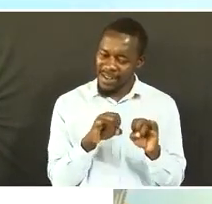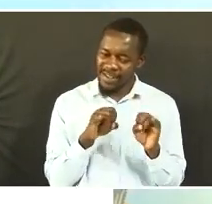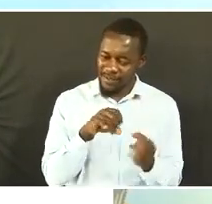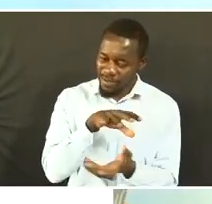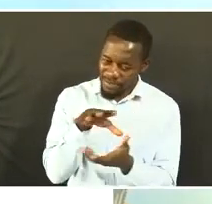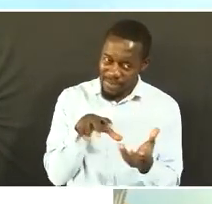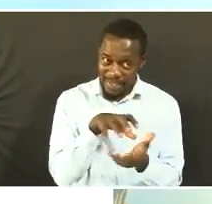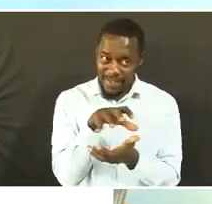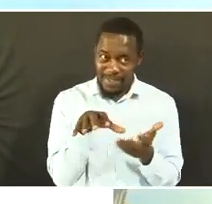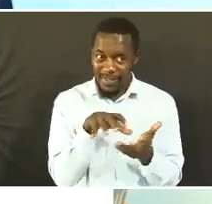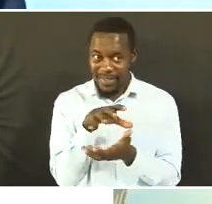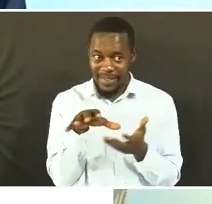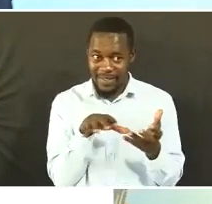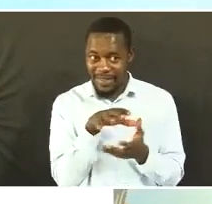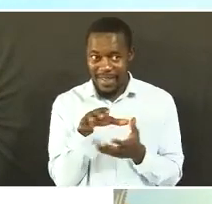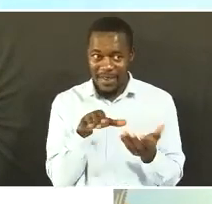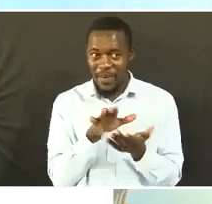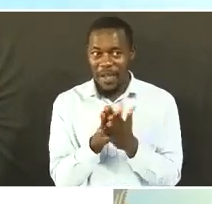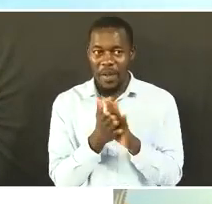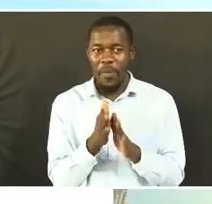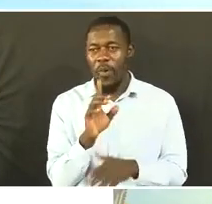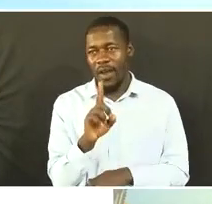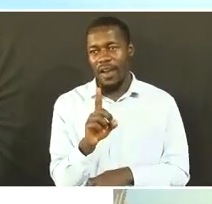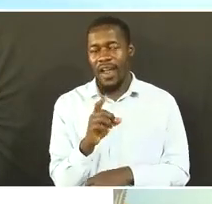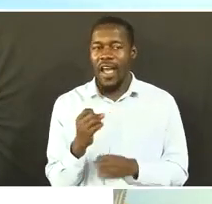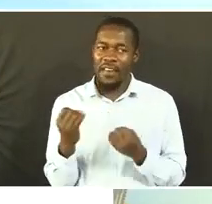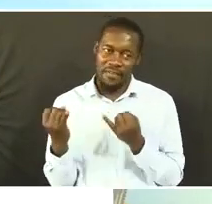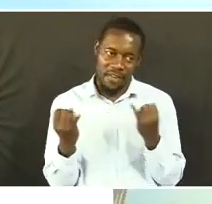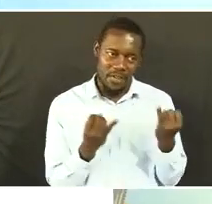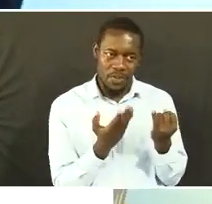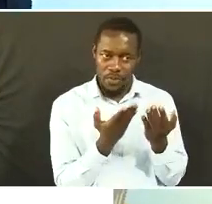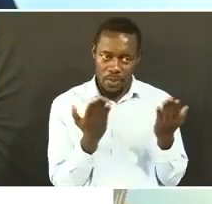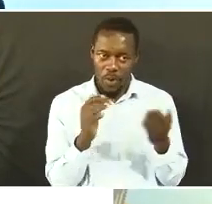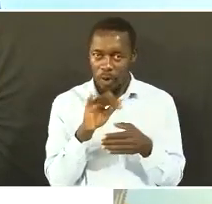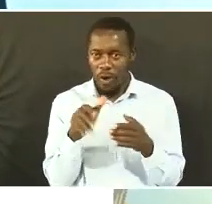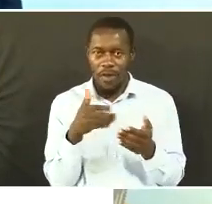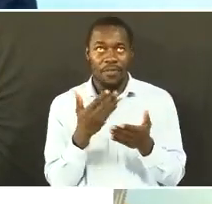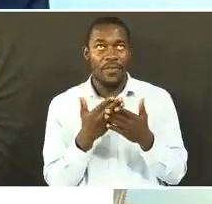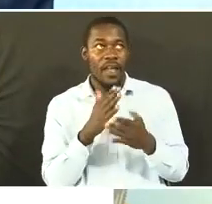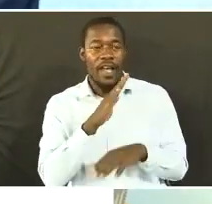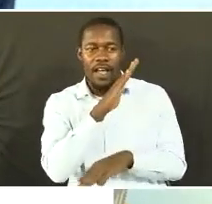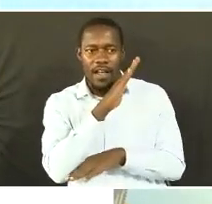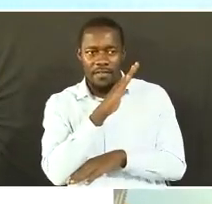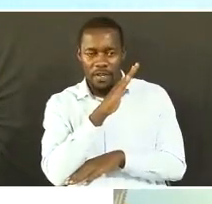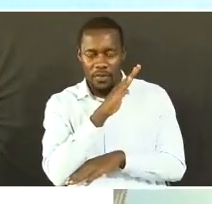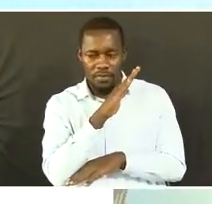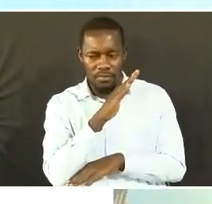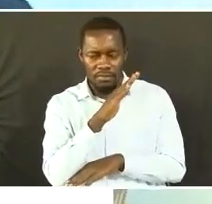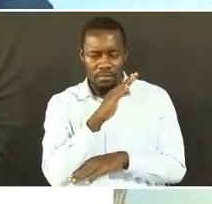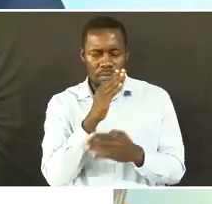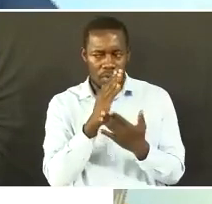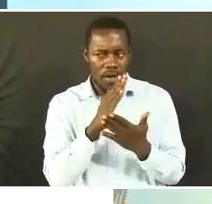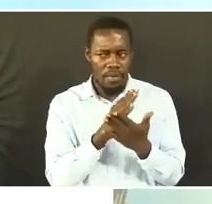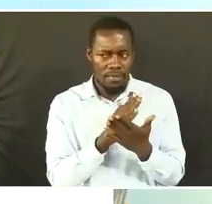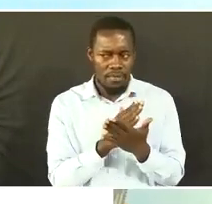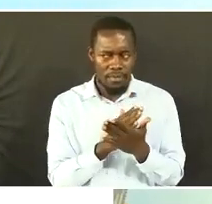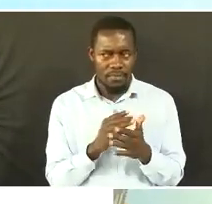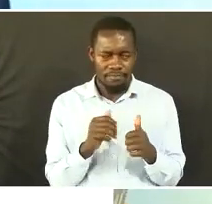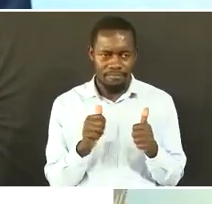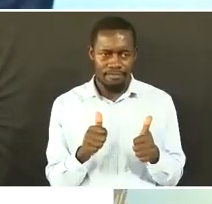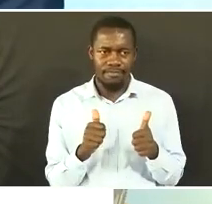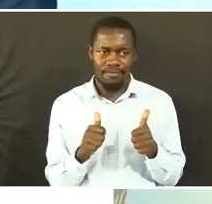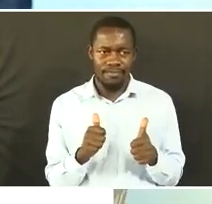of God that this can be done. However, should I fail, the afternoon is underwritten by a